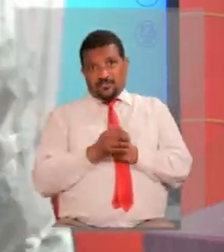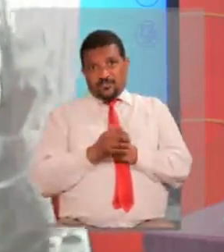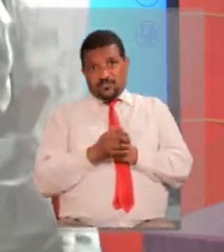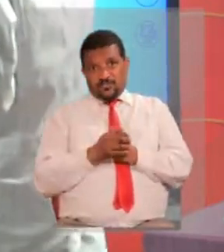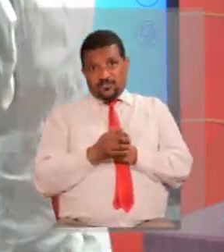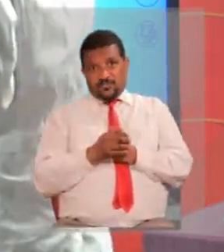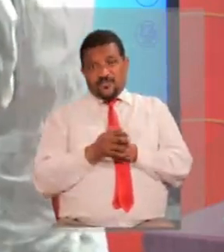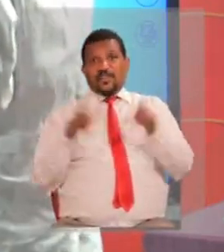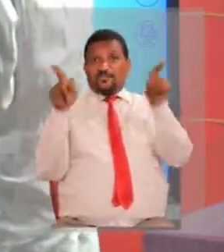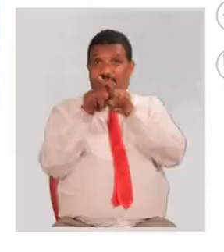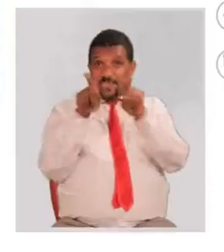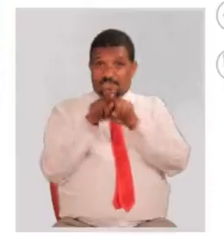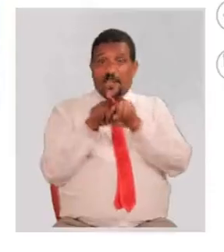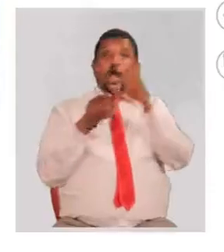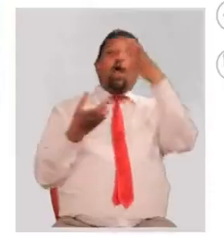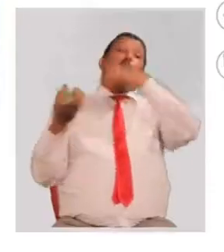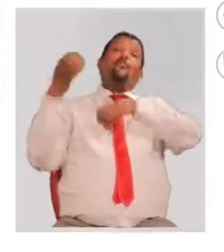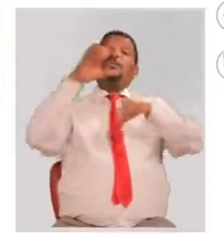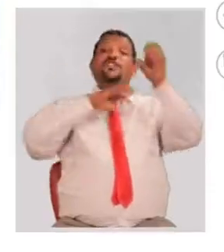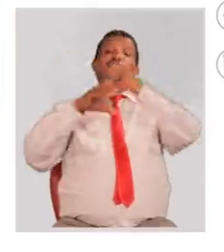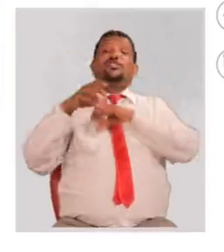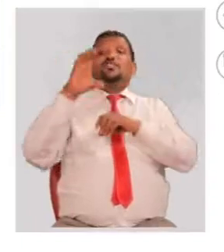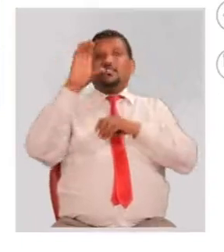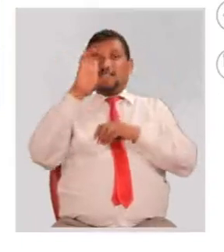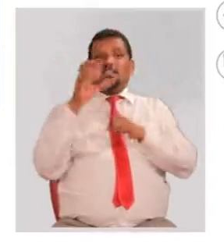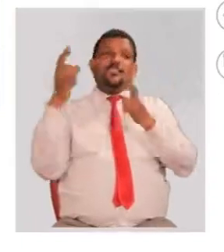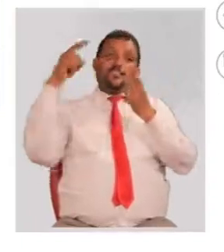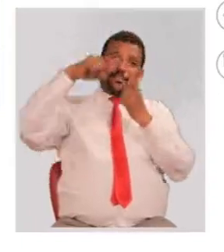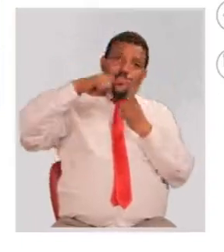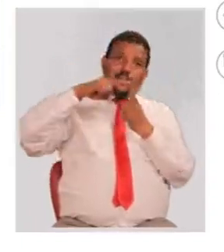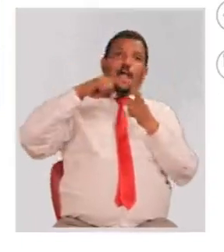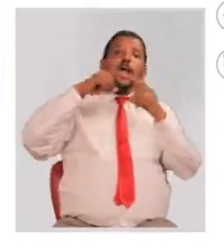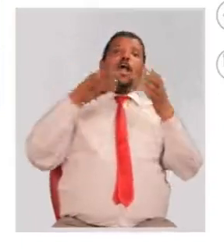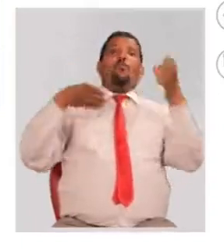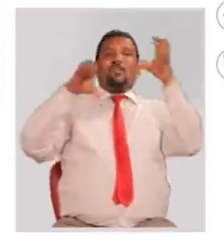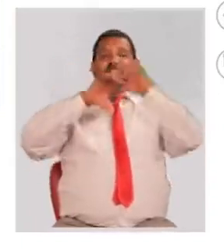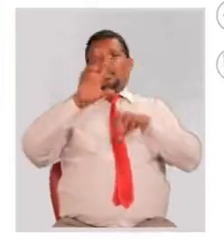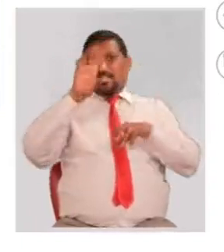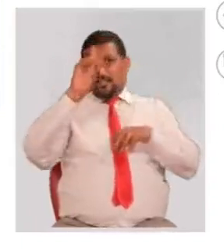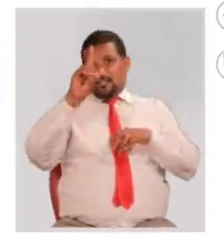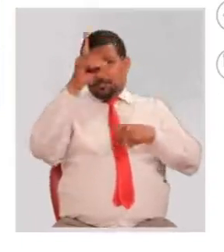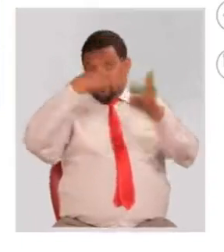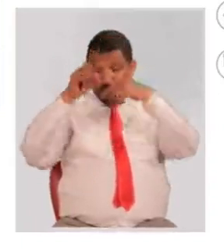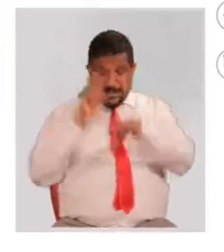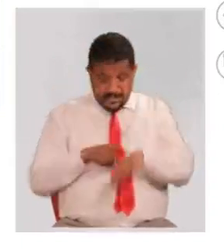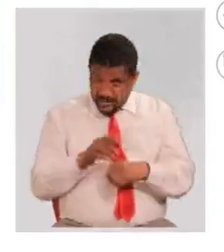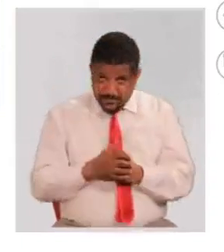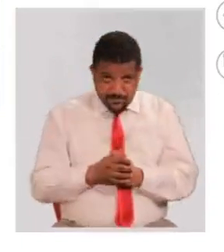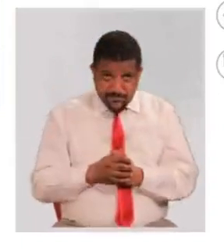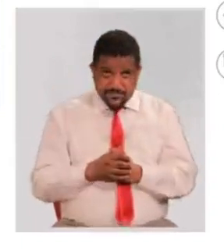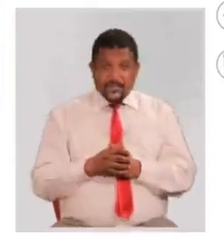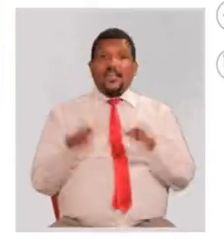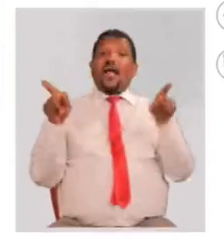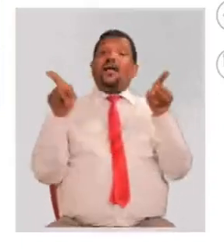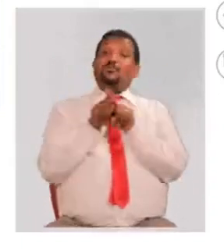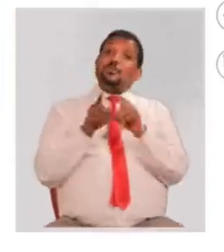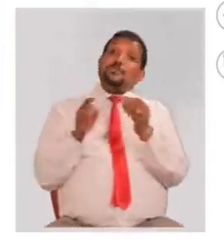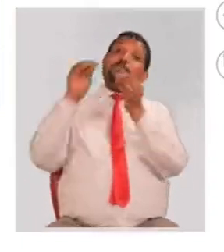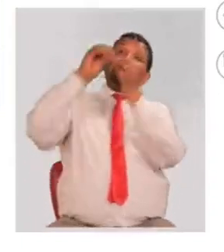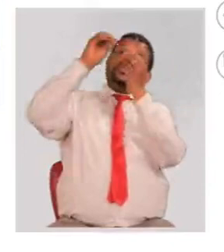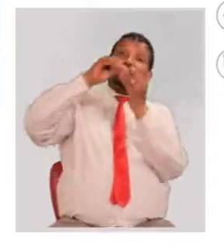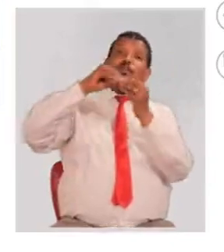come across from combination C to combination D, then as we